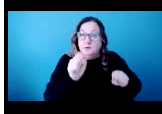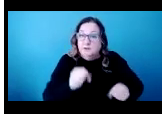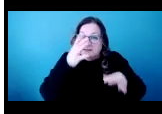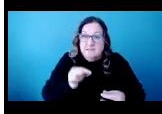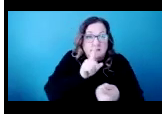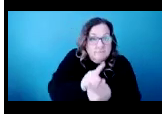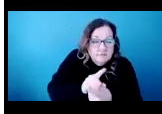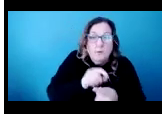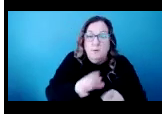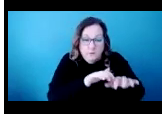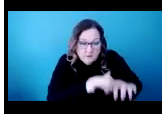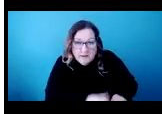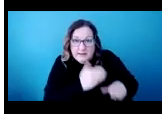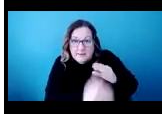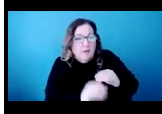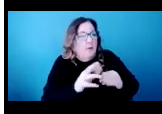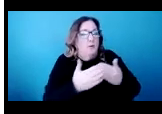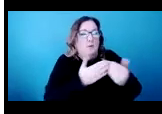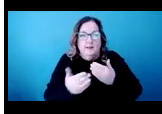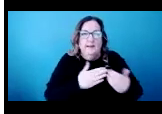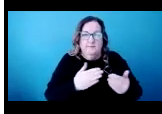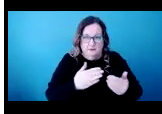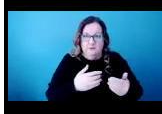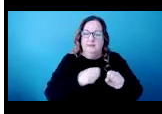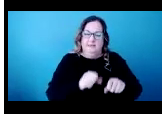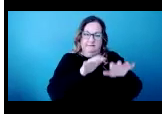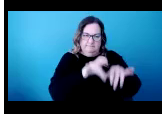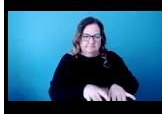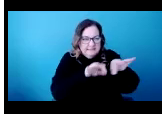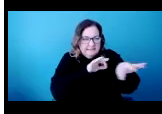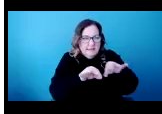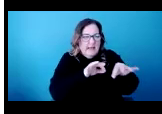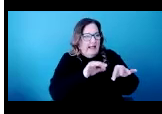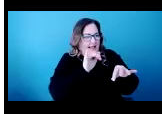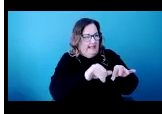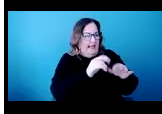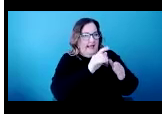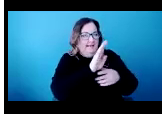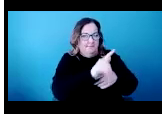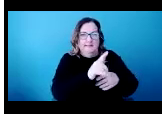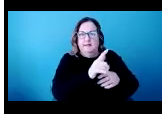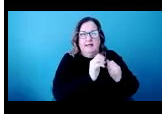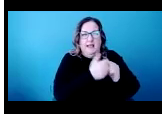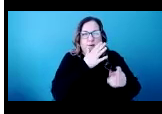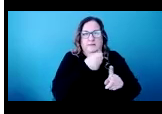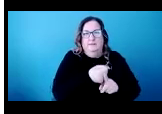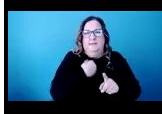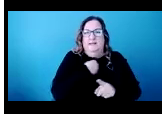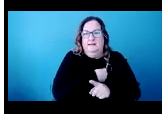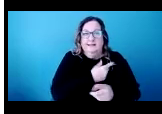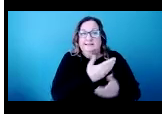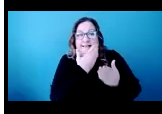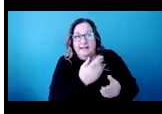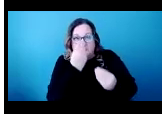bill, this is how it will affect the disability community. So thanks for thinking of us during the session. Just something